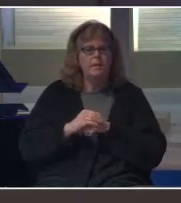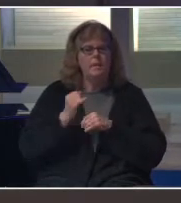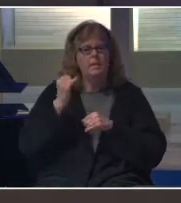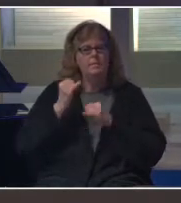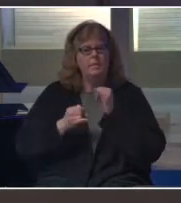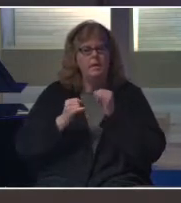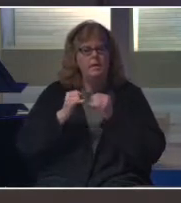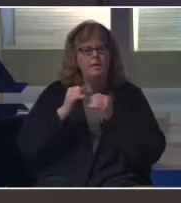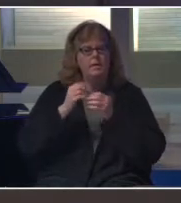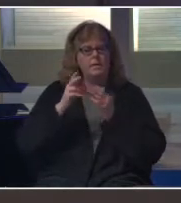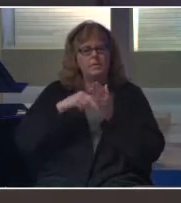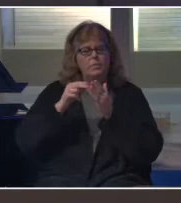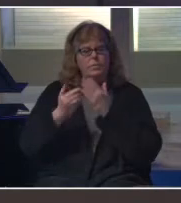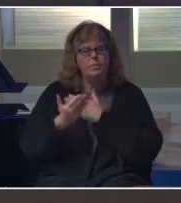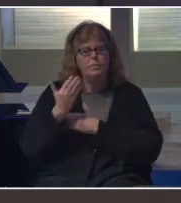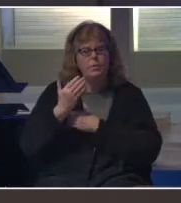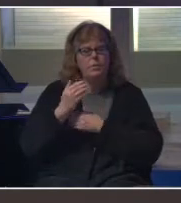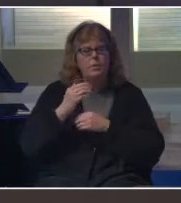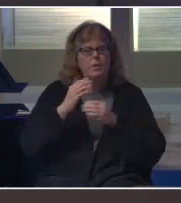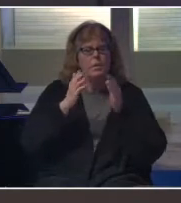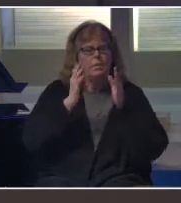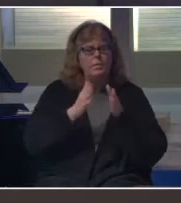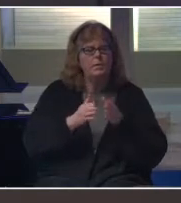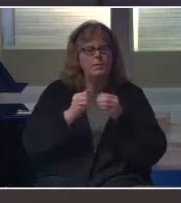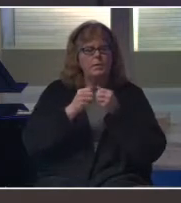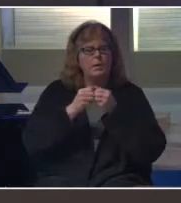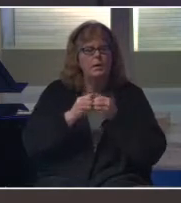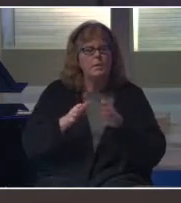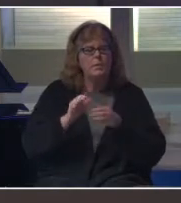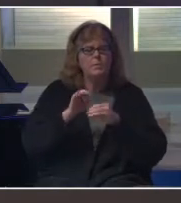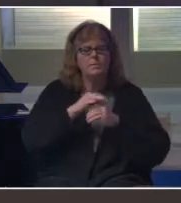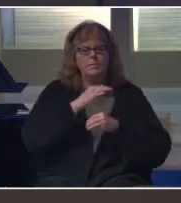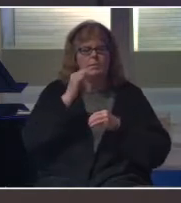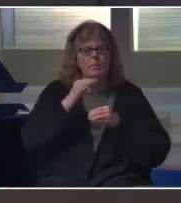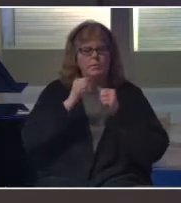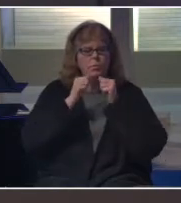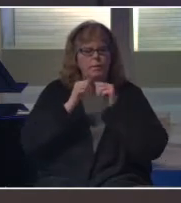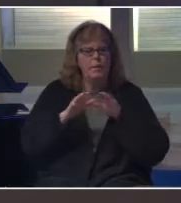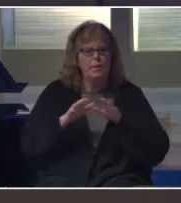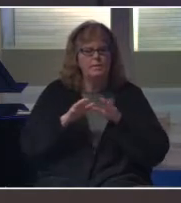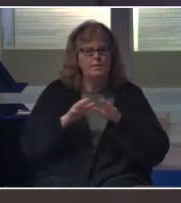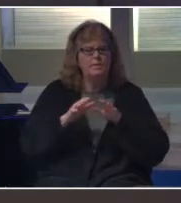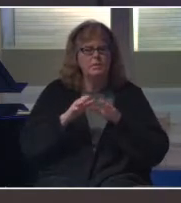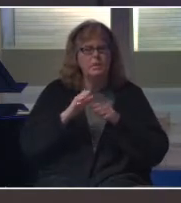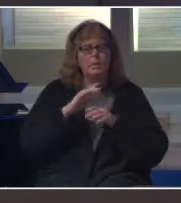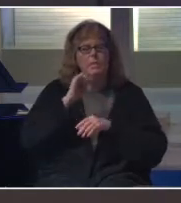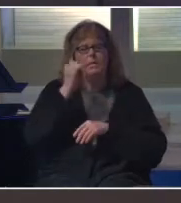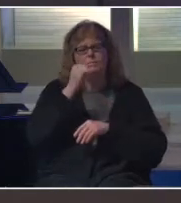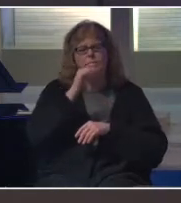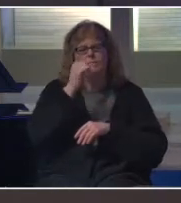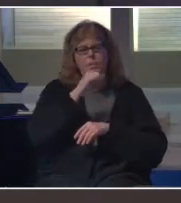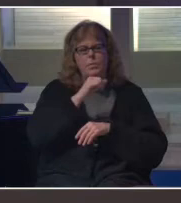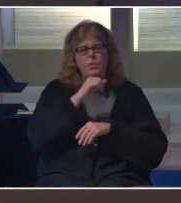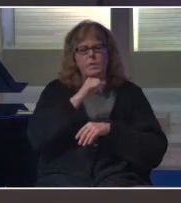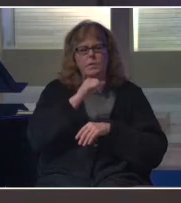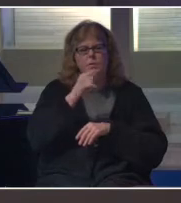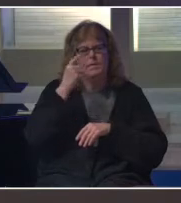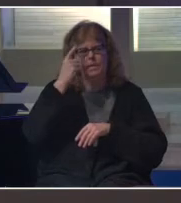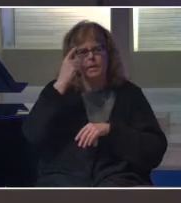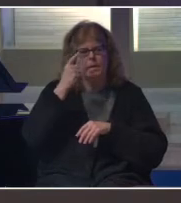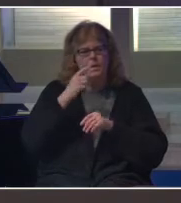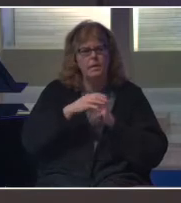in our parsha this morning, we see how a person can lose spiritual blessings by foolish